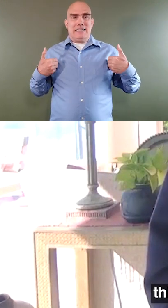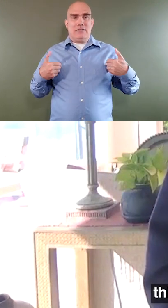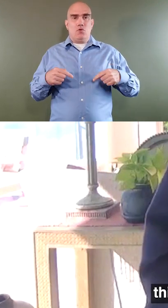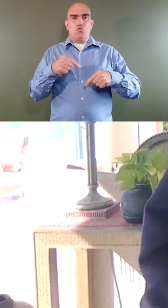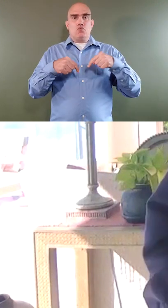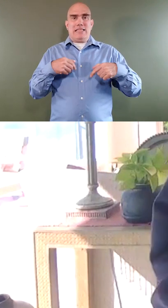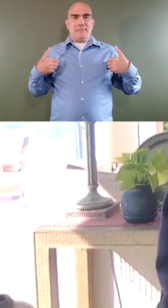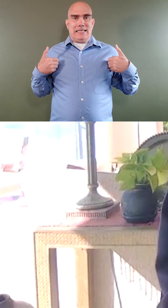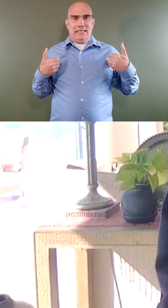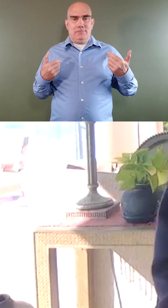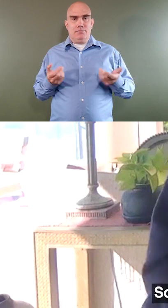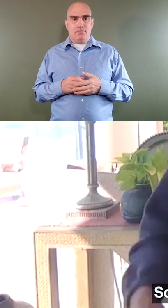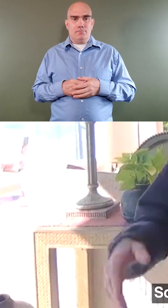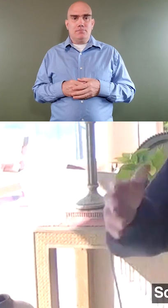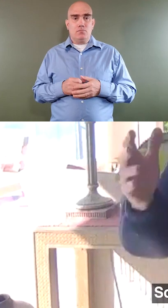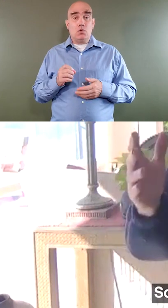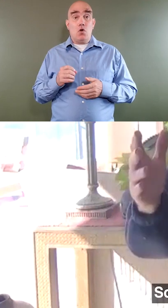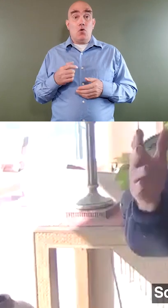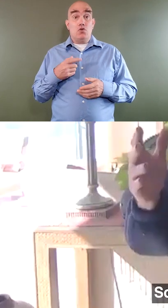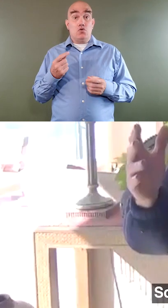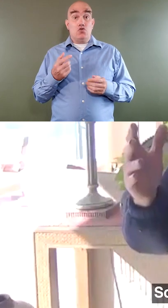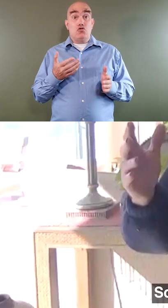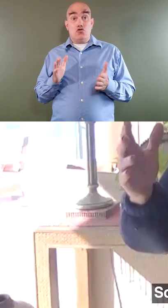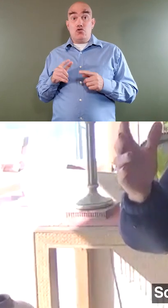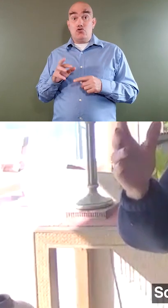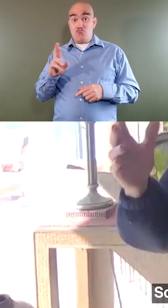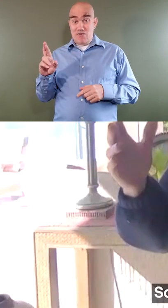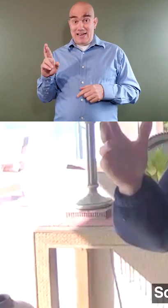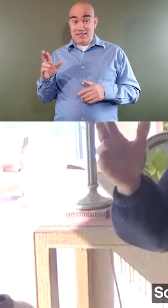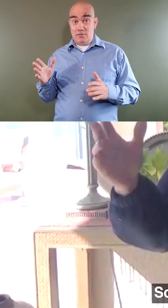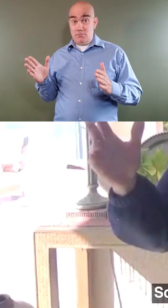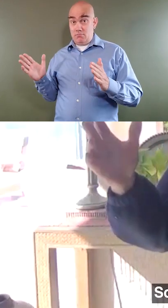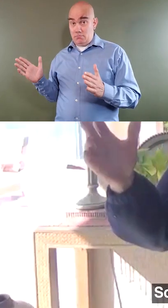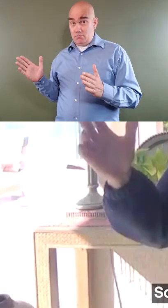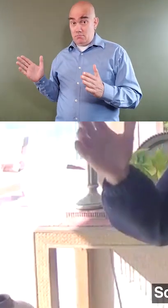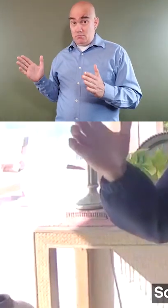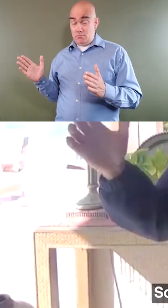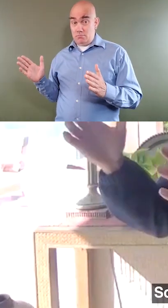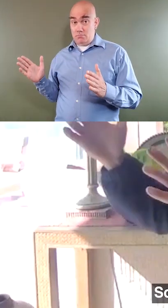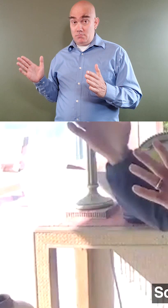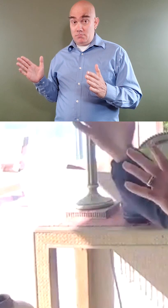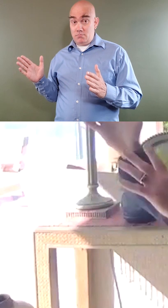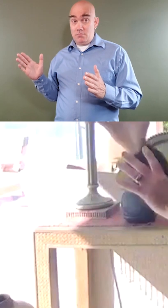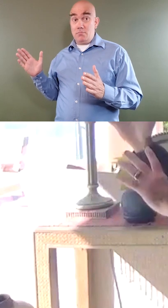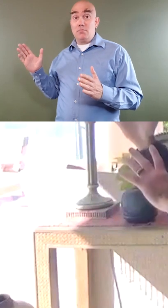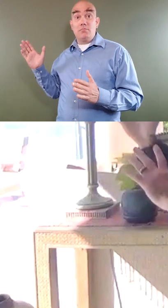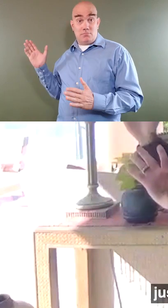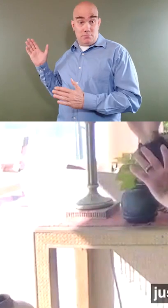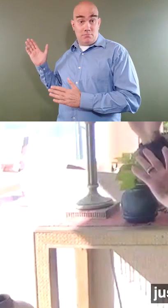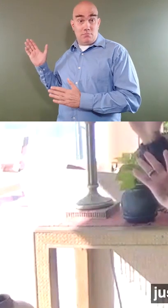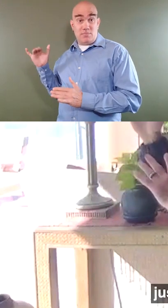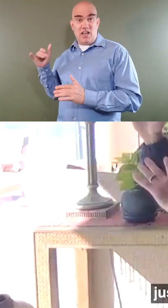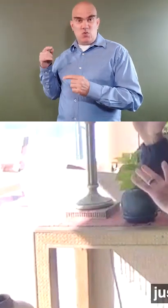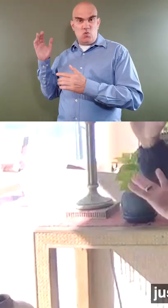retreat the monkey. All right. So we're going to turn to the right,